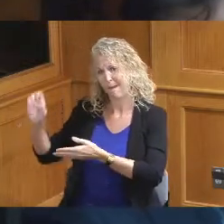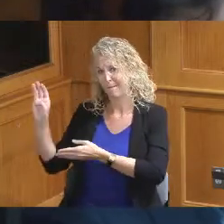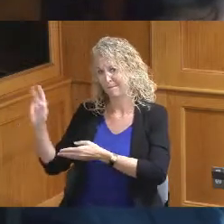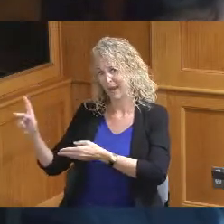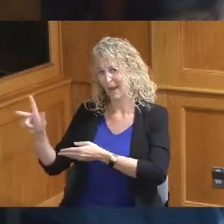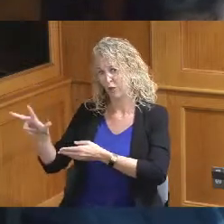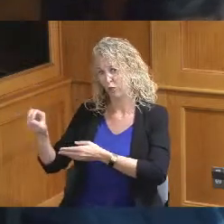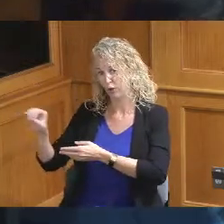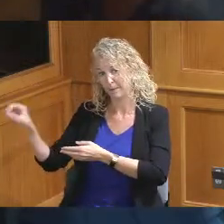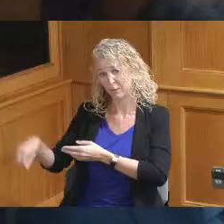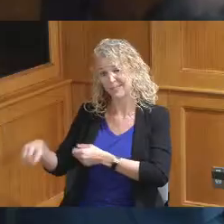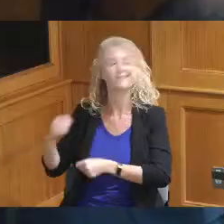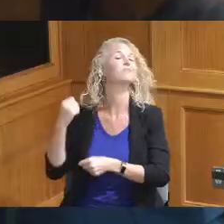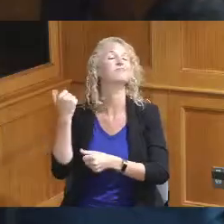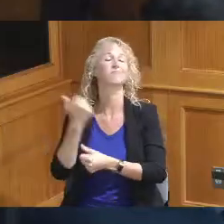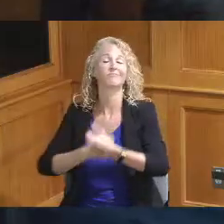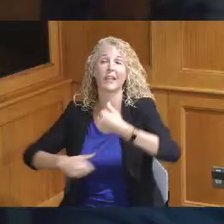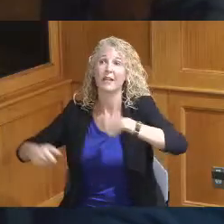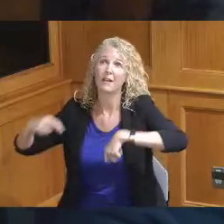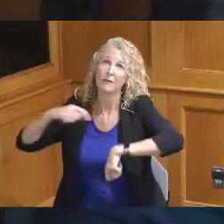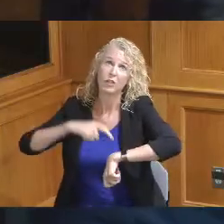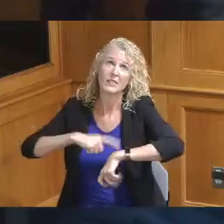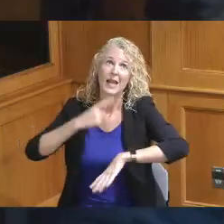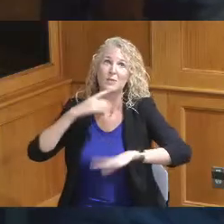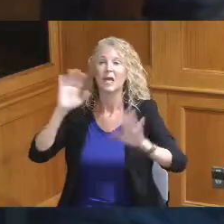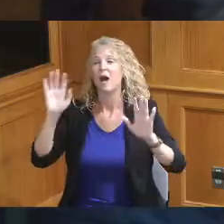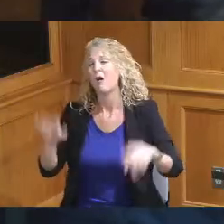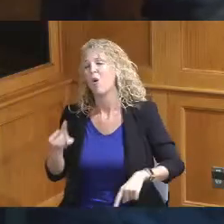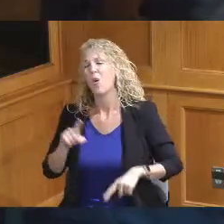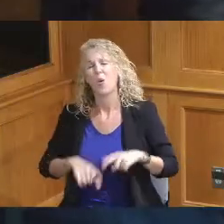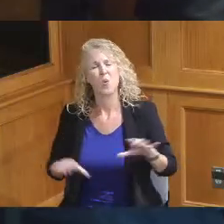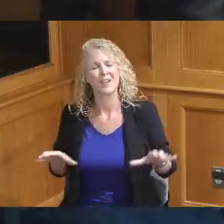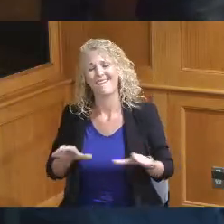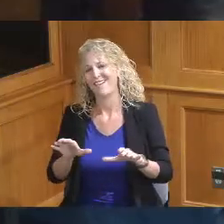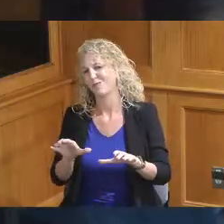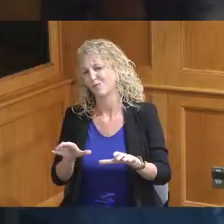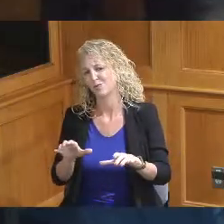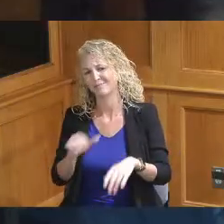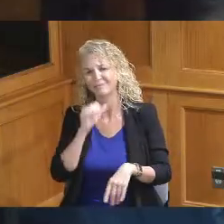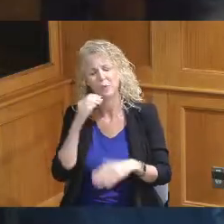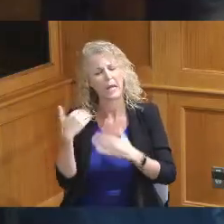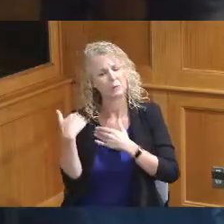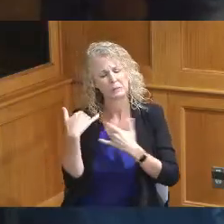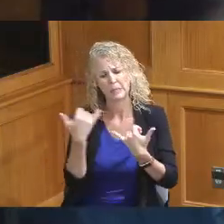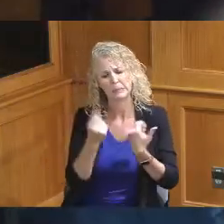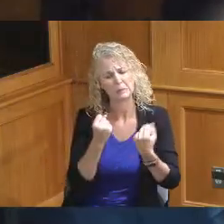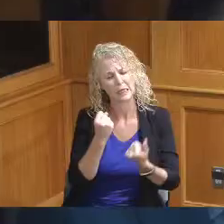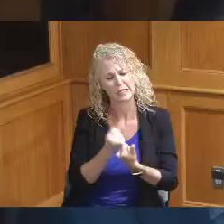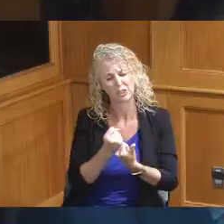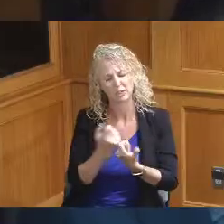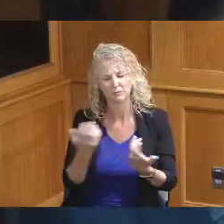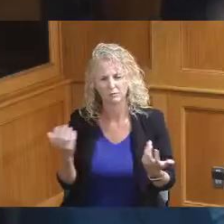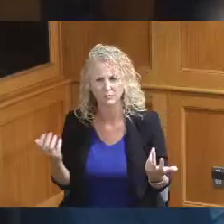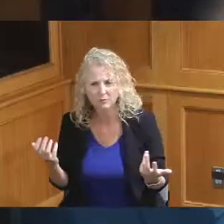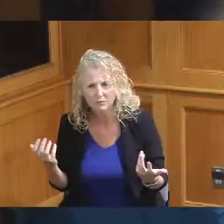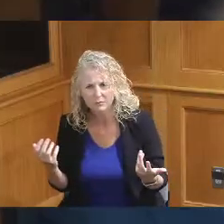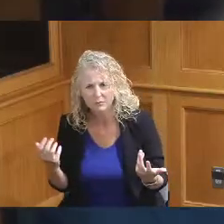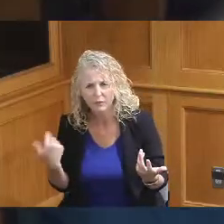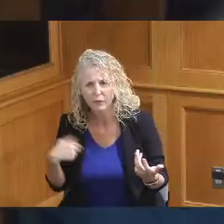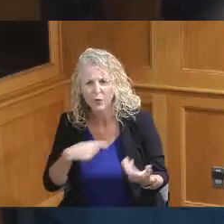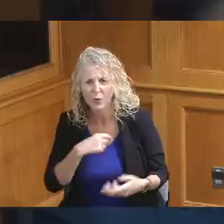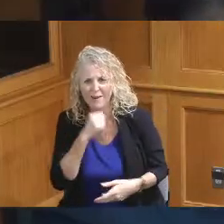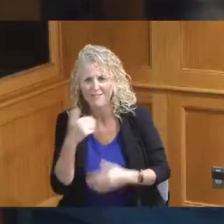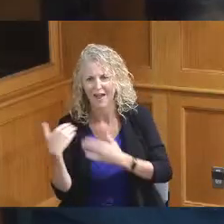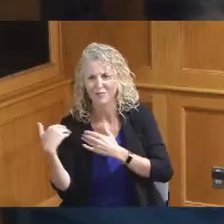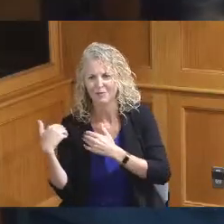time we come with the 30%, we say it's not fiscally responsible. How can we be fiscally unresponsible